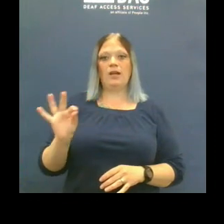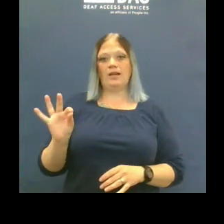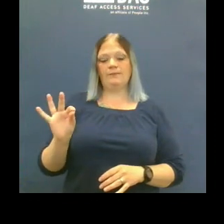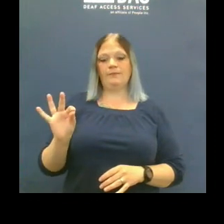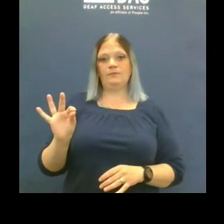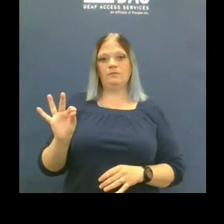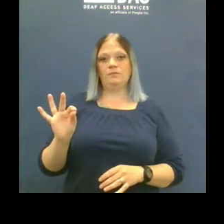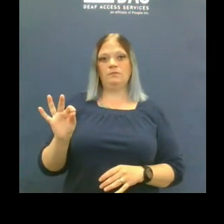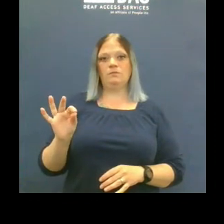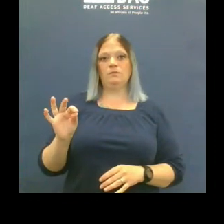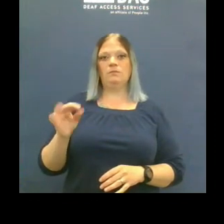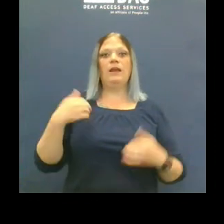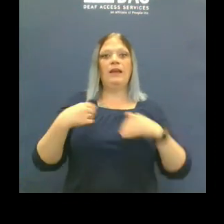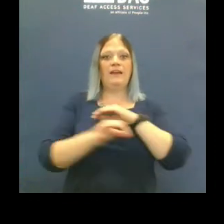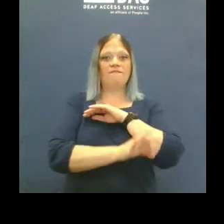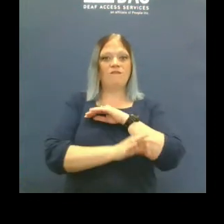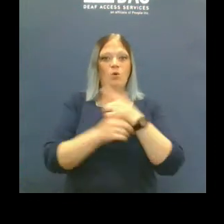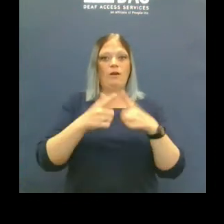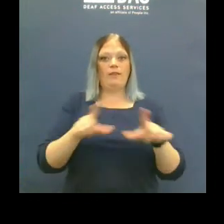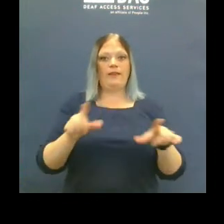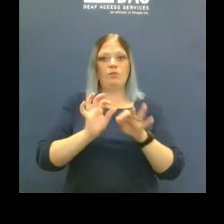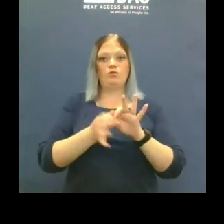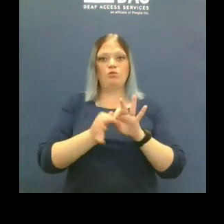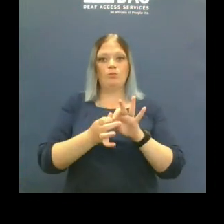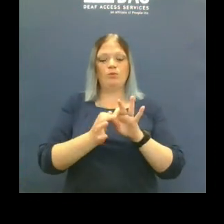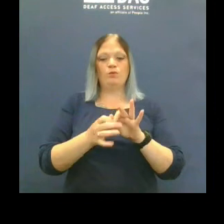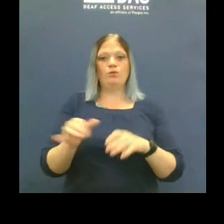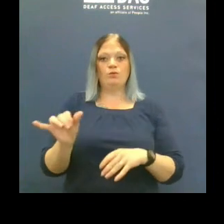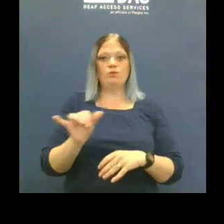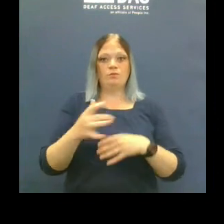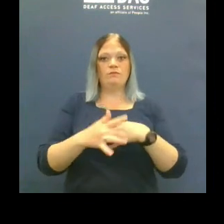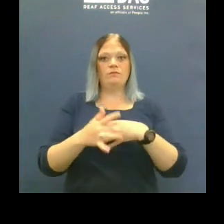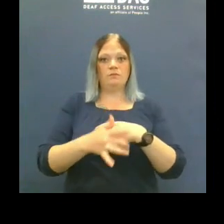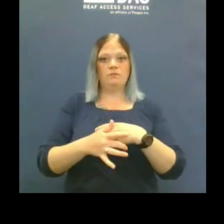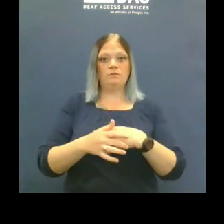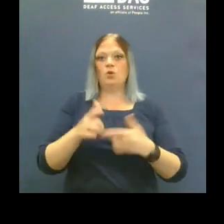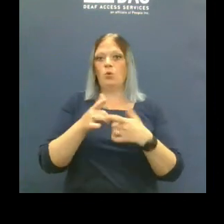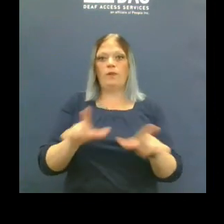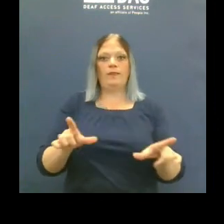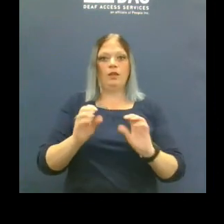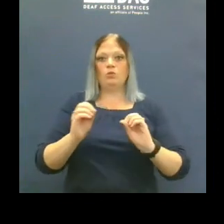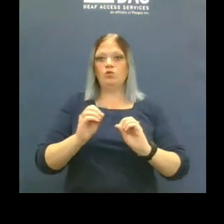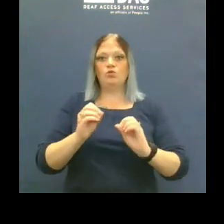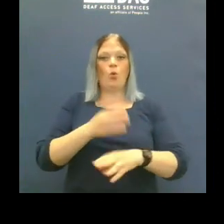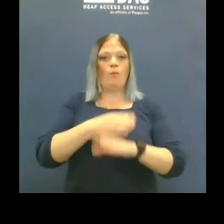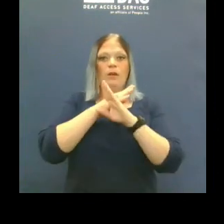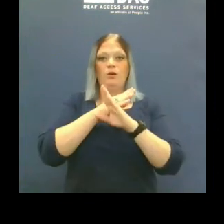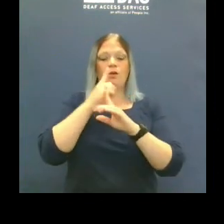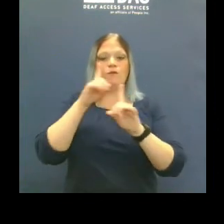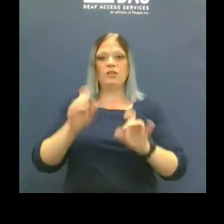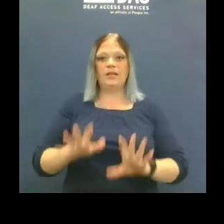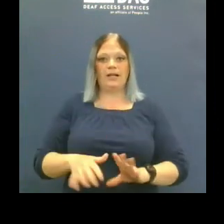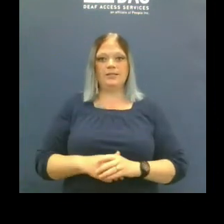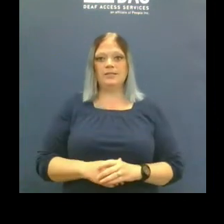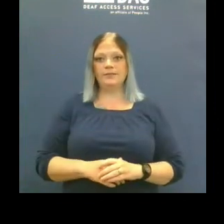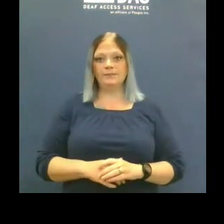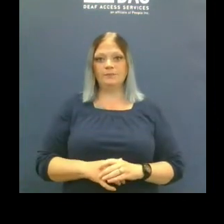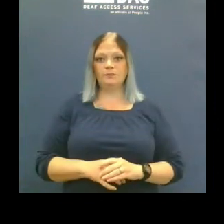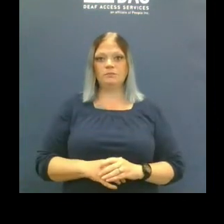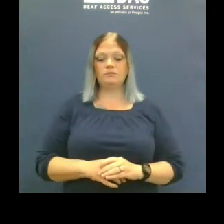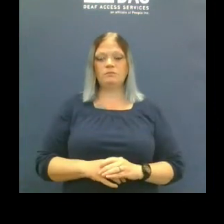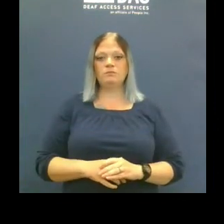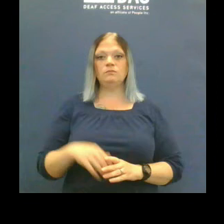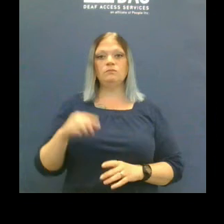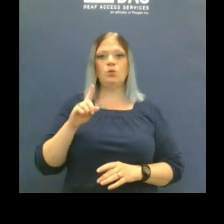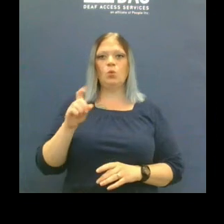716-858-2929. We do have foreign language interpretation available, so language is not a barrier to getting tested. And so if,